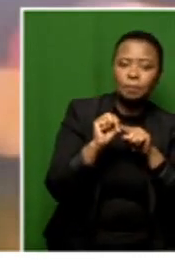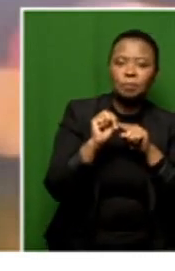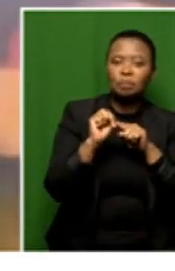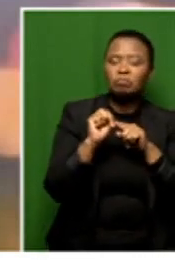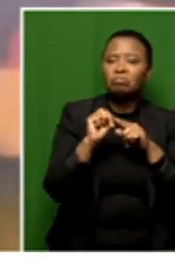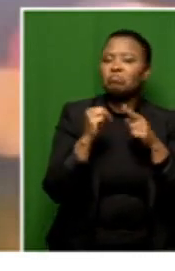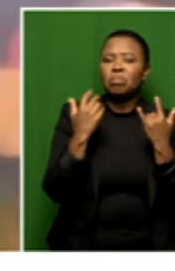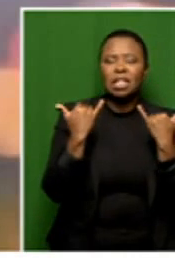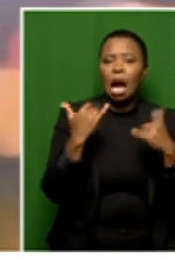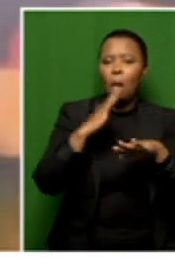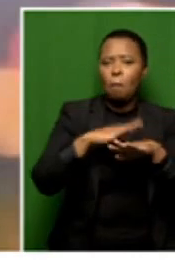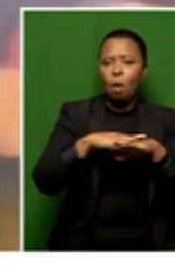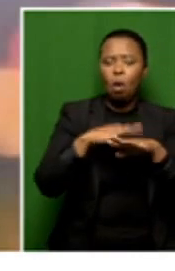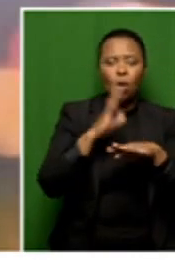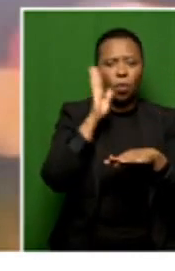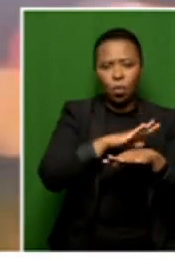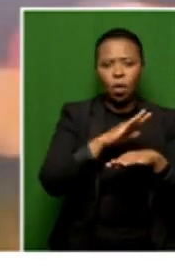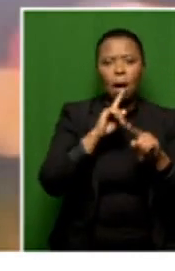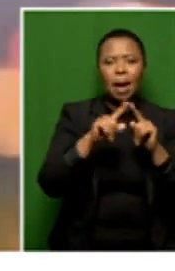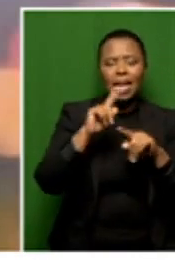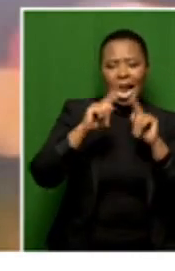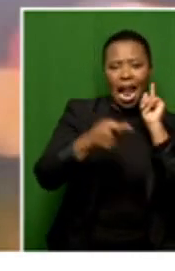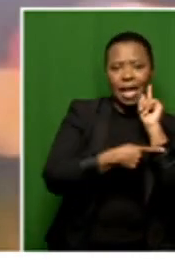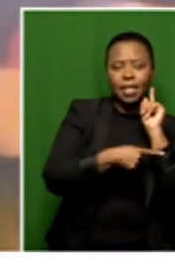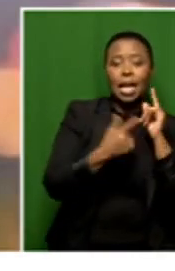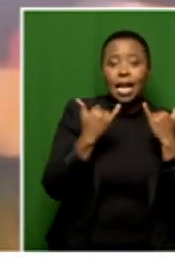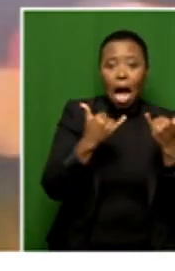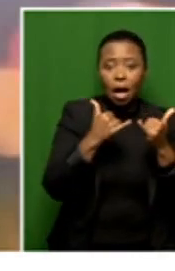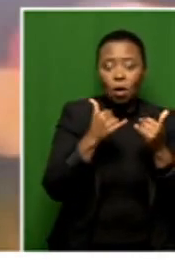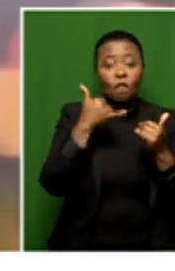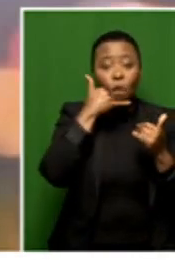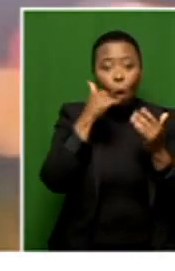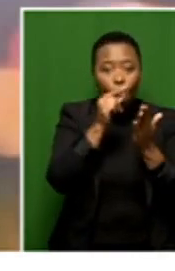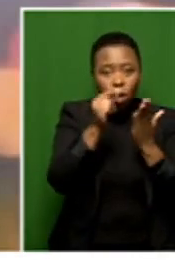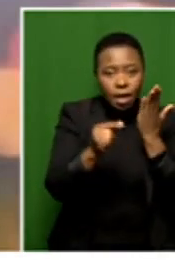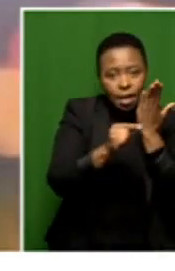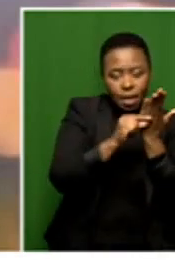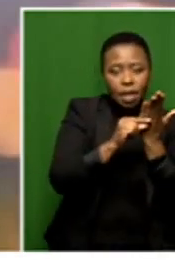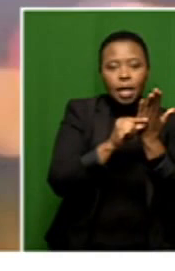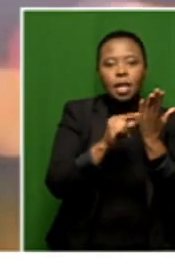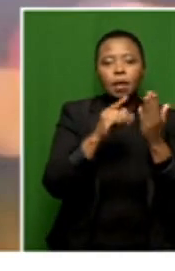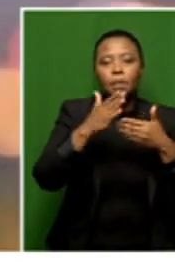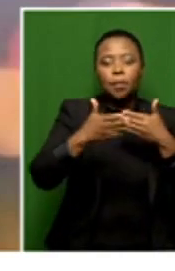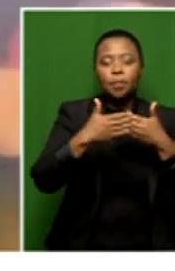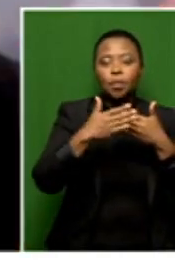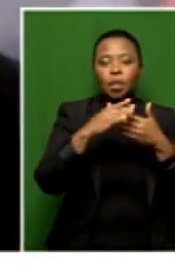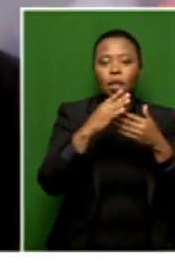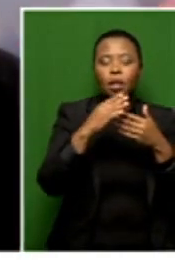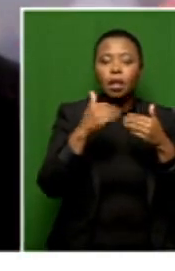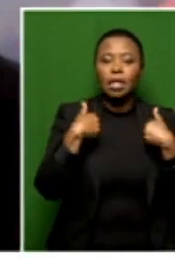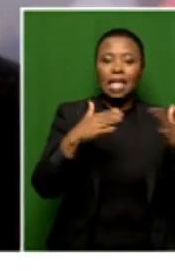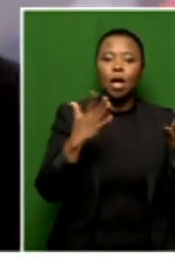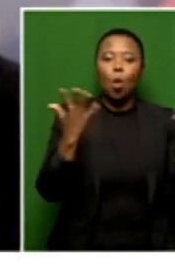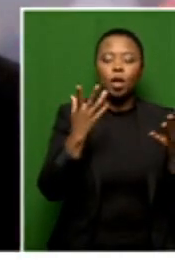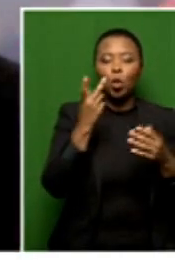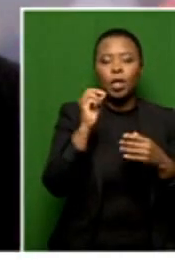haven't seen that much. The last SIM we had is in your device right now was brought in 2012. And why do you think that is,